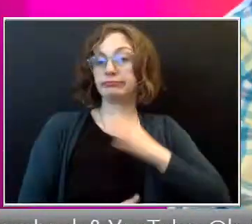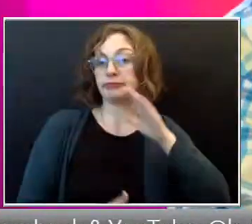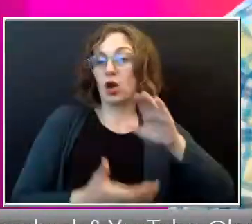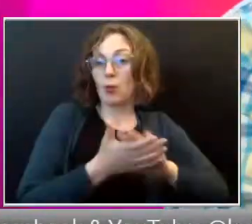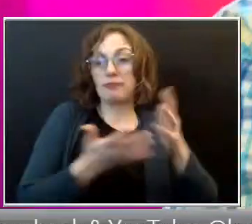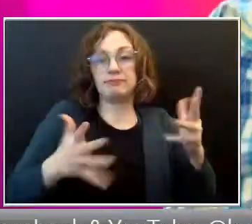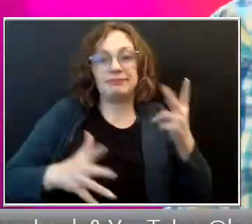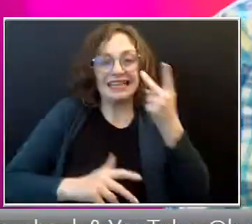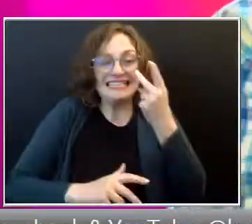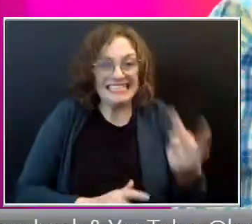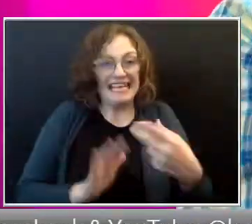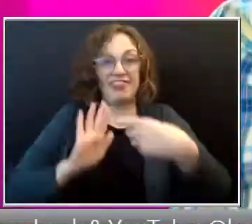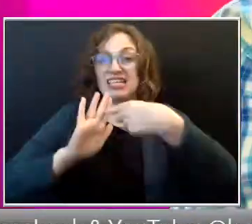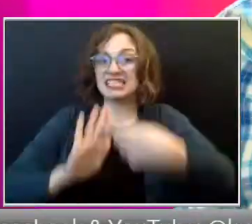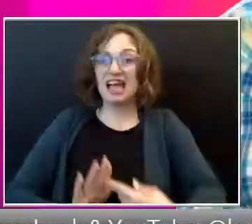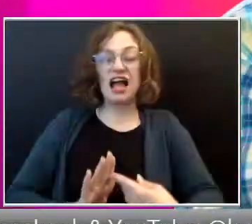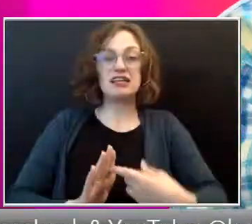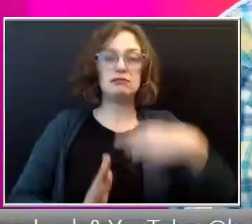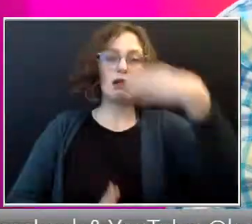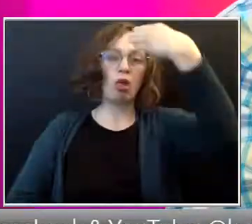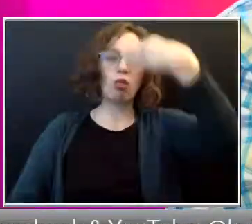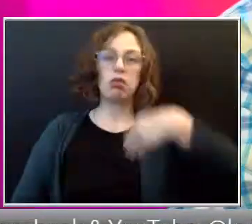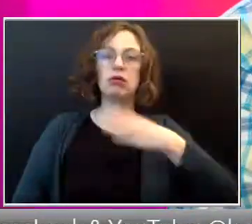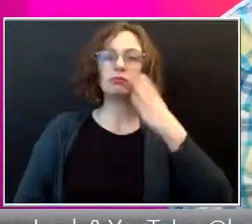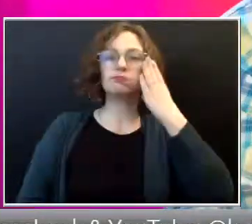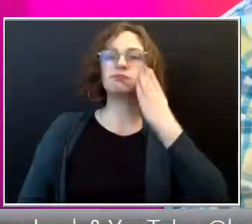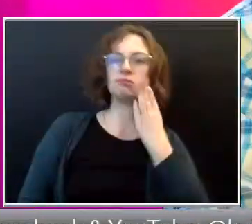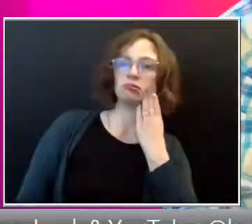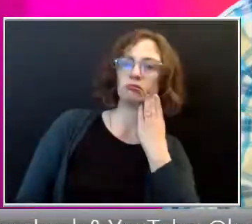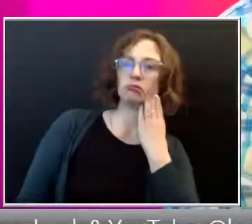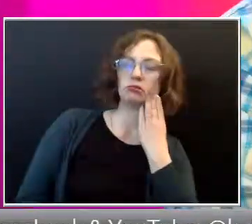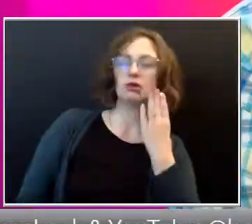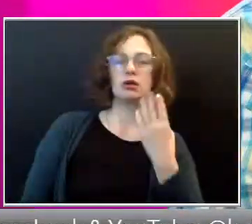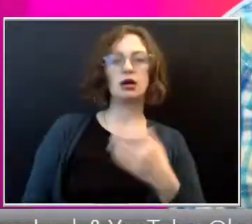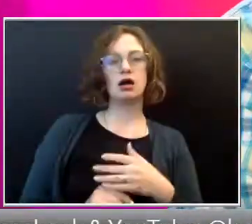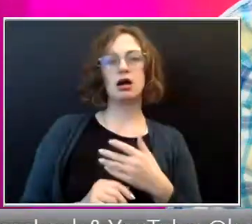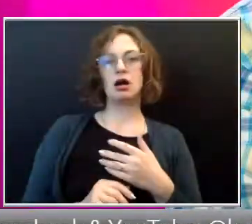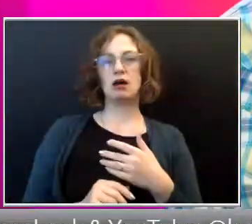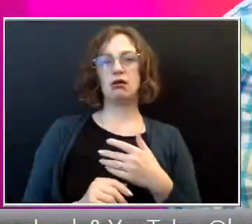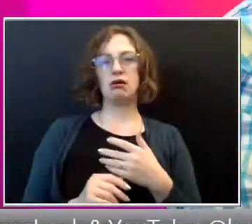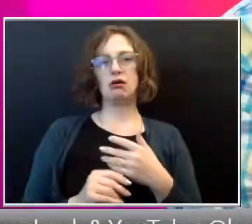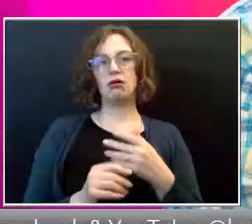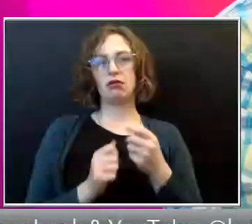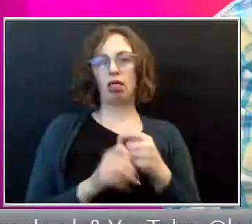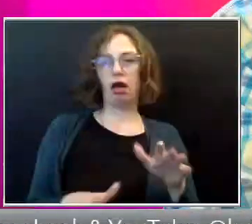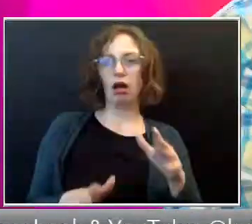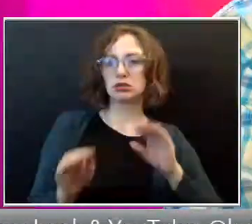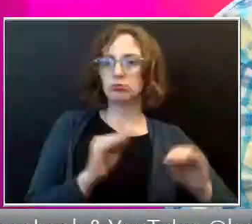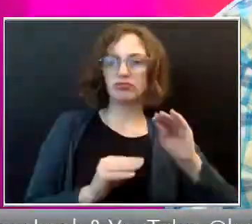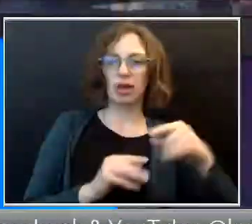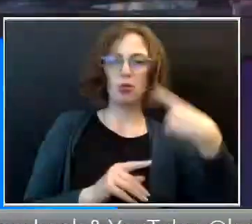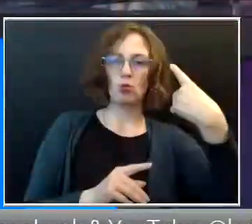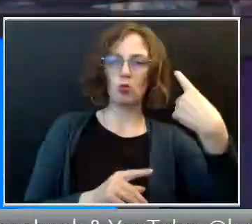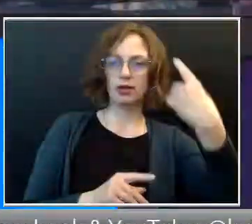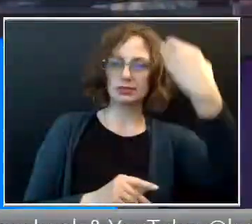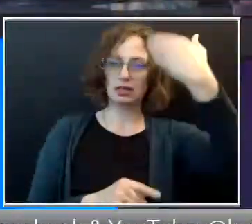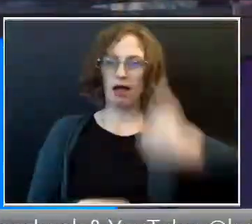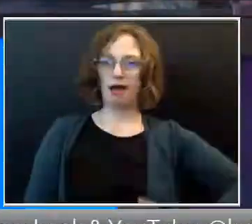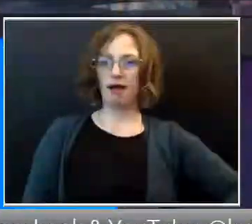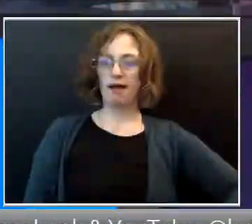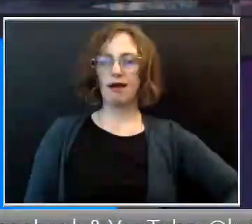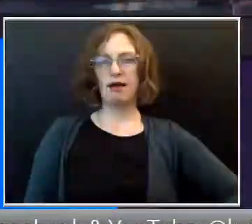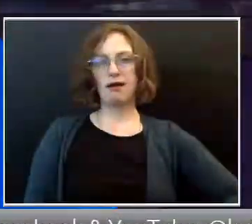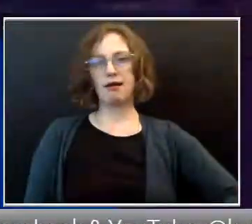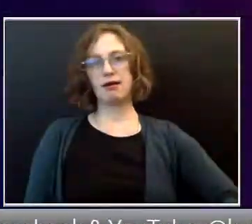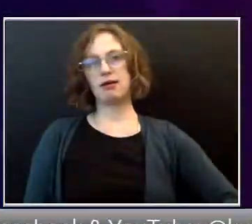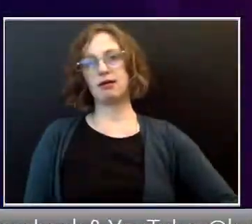know, of like the facial droop and loss of movement on one side and things like that. So. We're talking about the acronym that we